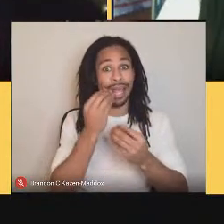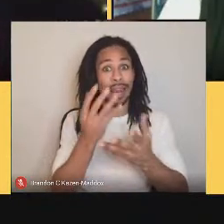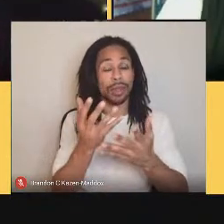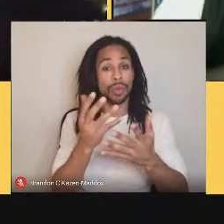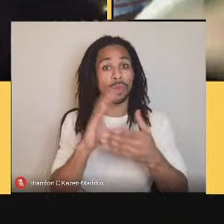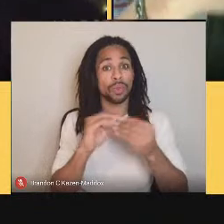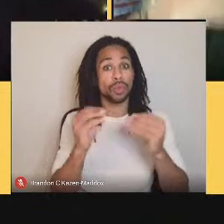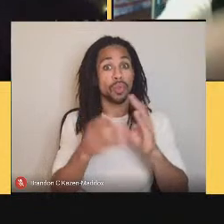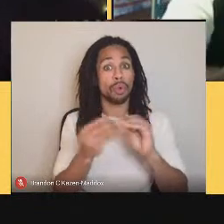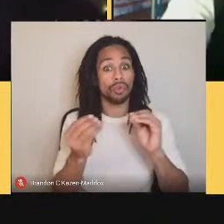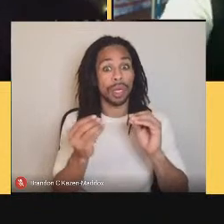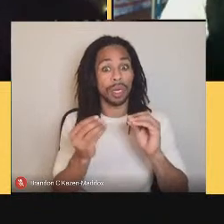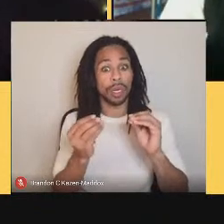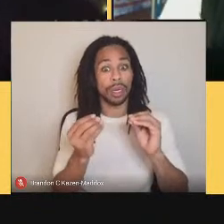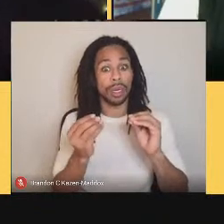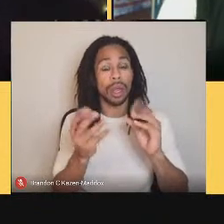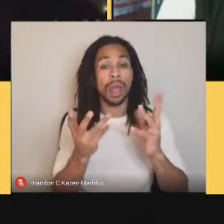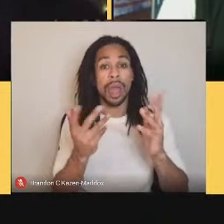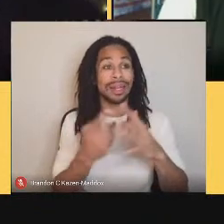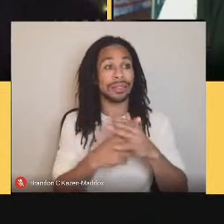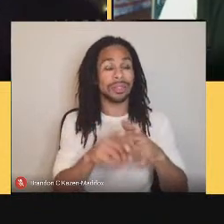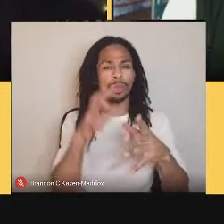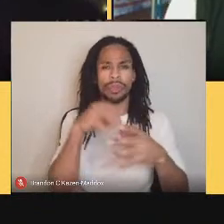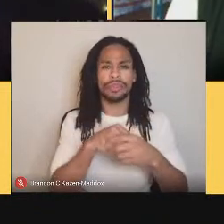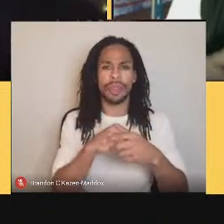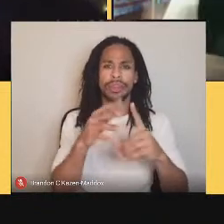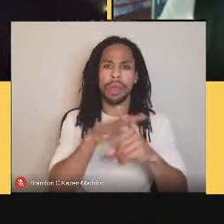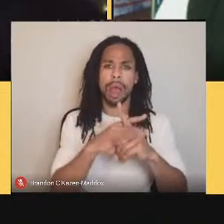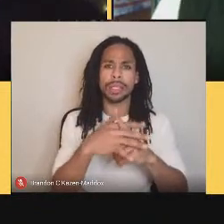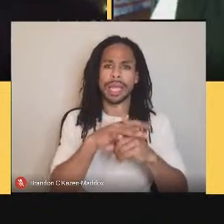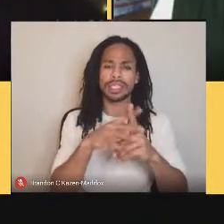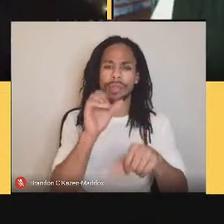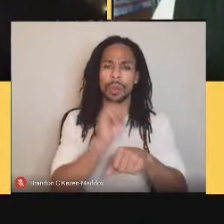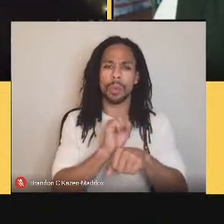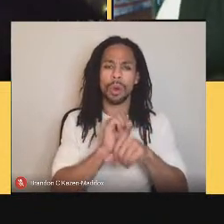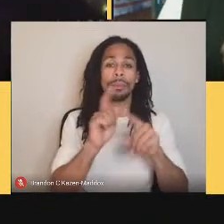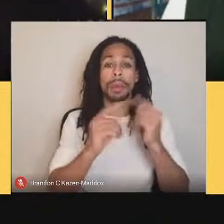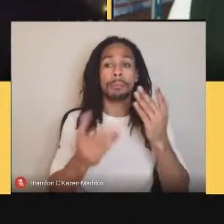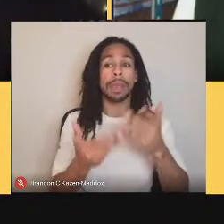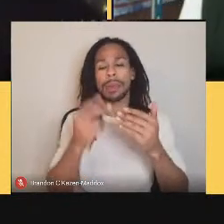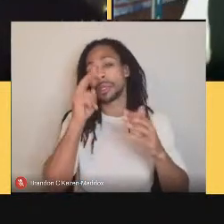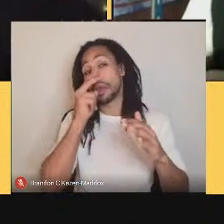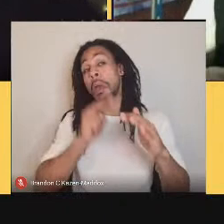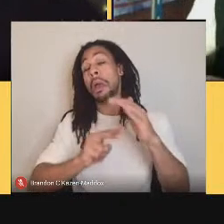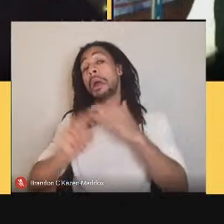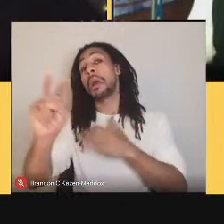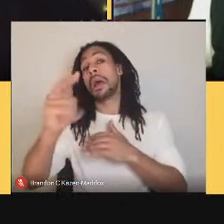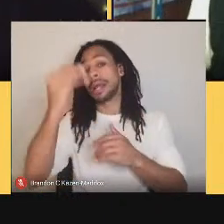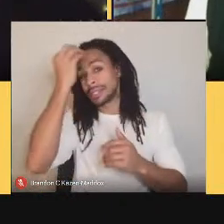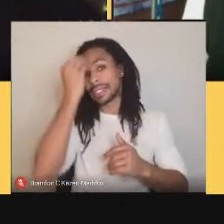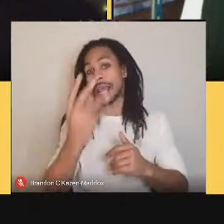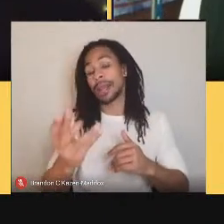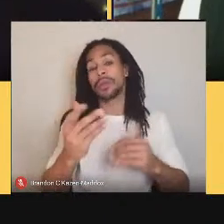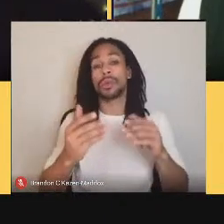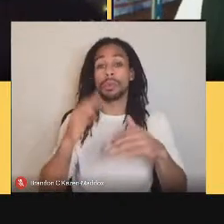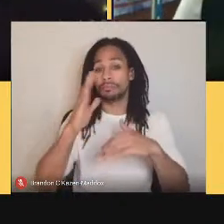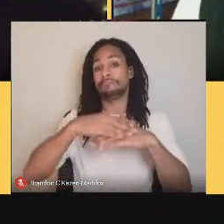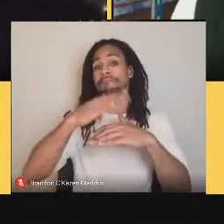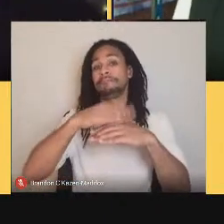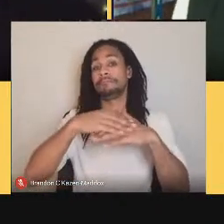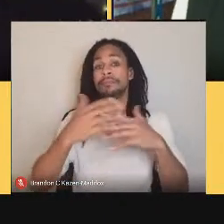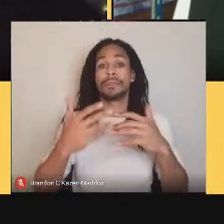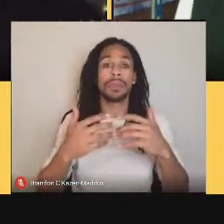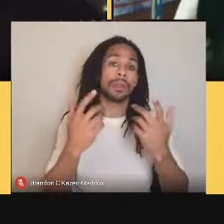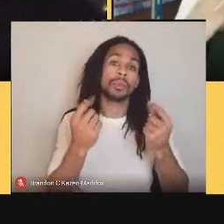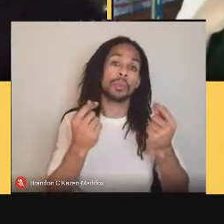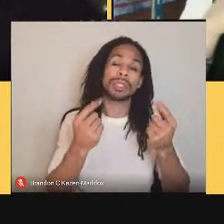story that's still within the context of the words, but maybe it's foreshadowing something a little bit. Maybe it's warning you a bit of what's